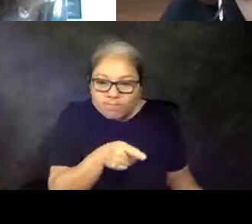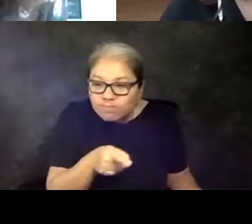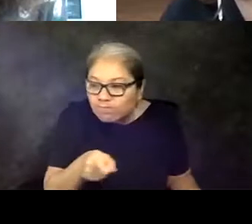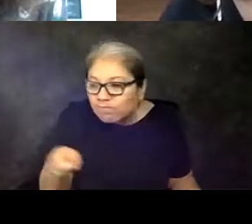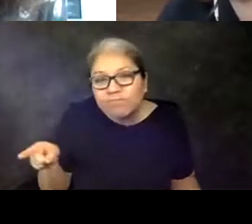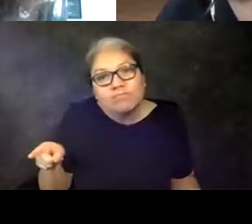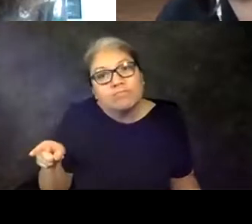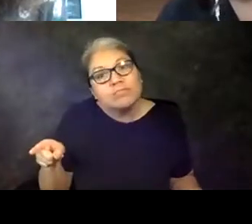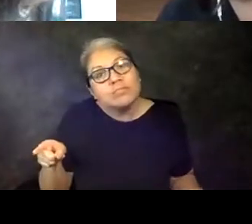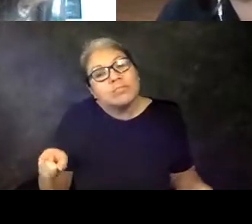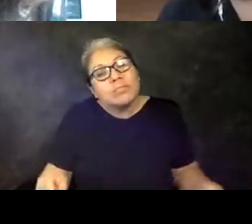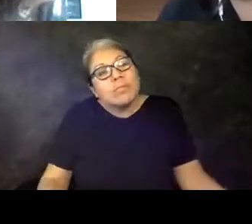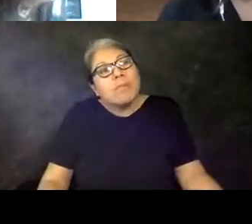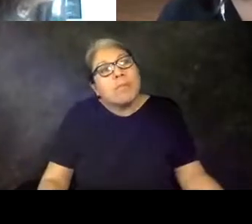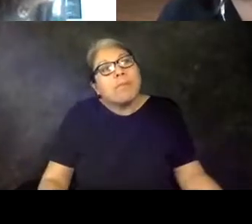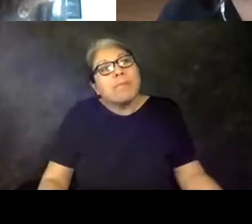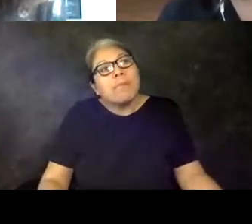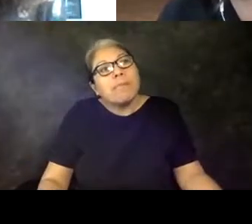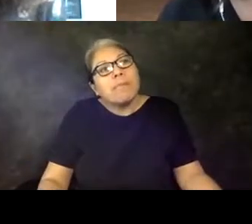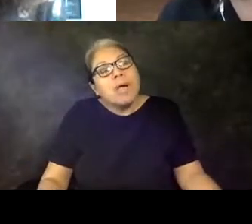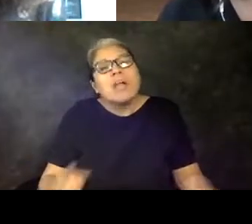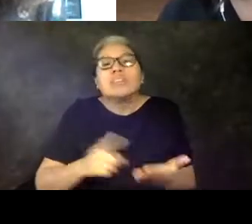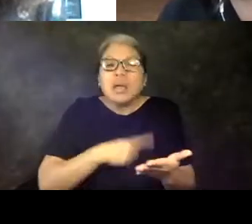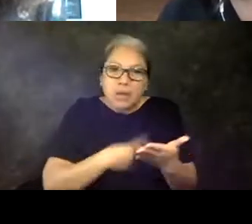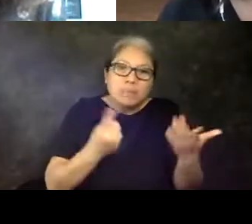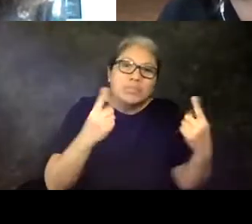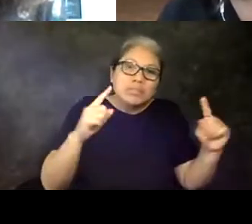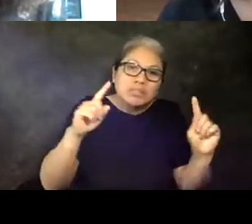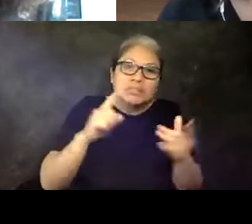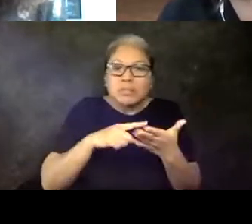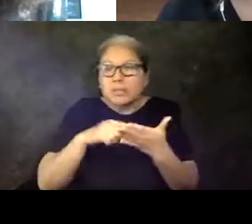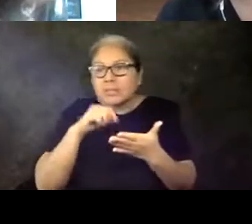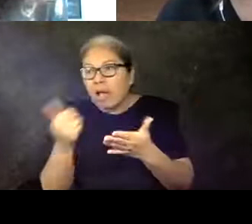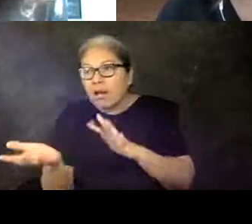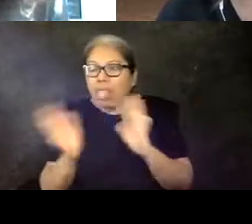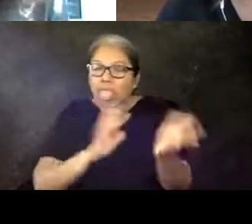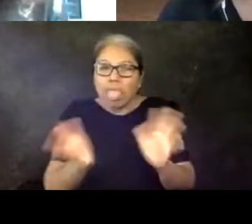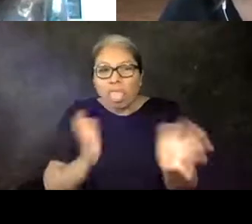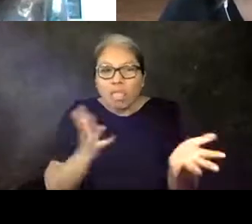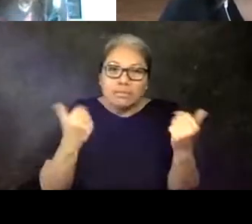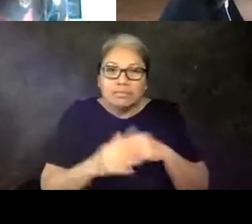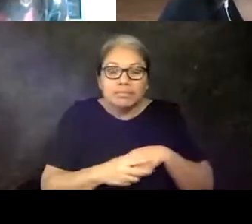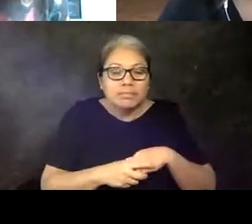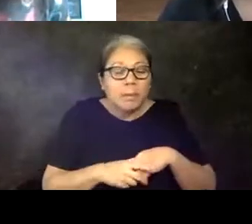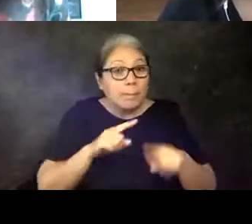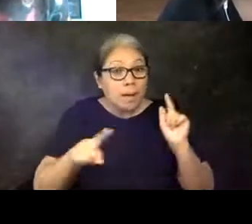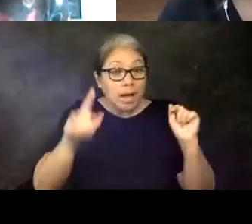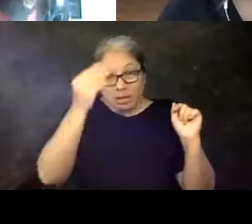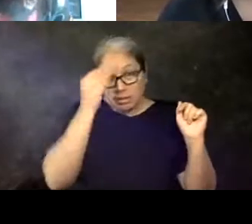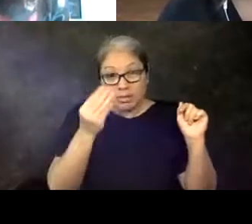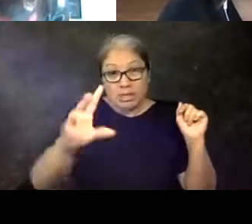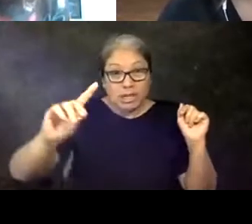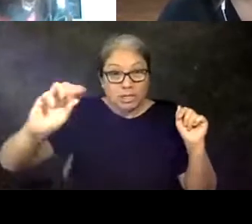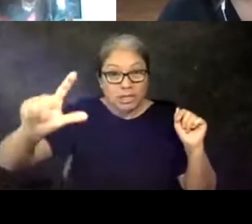to varying degree, with varying degrees of success or not. But here's the deal,